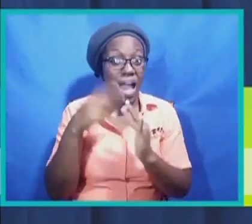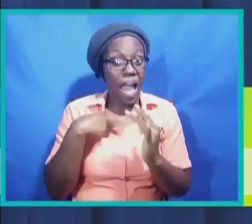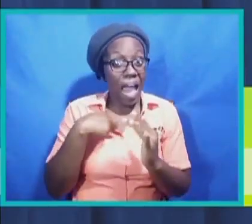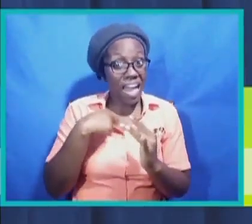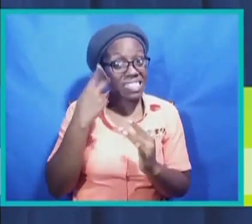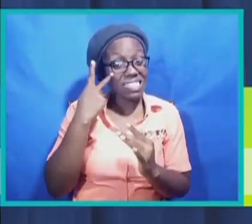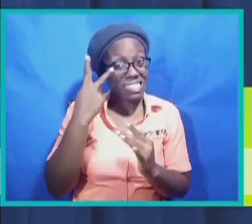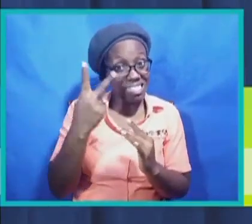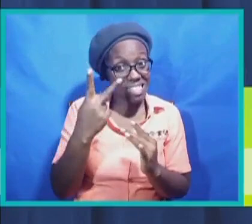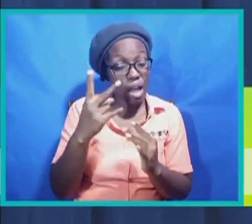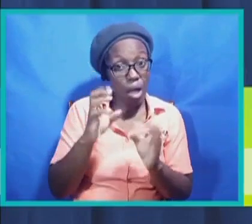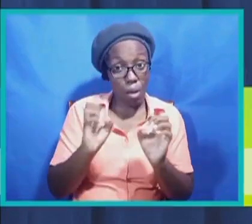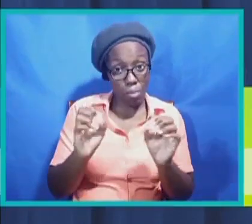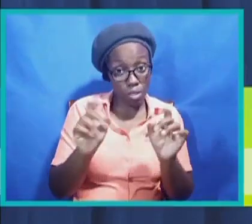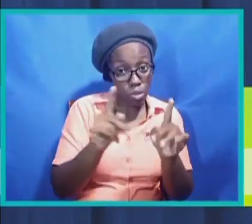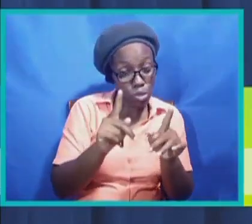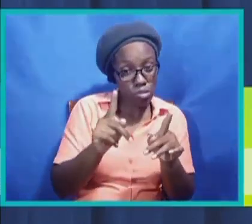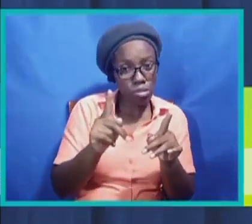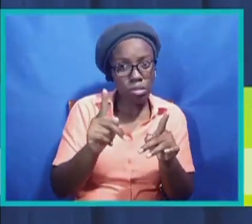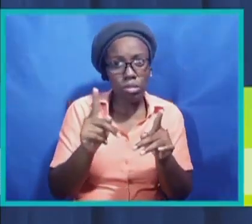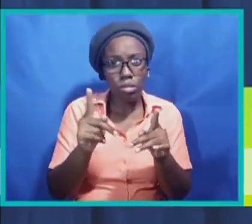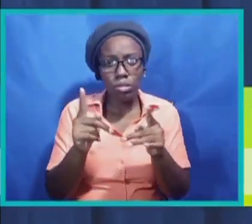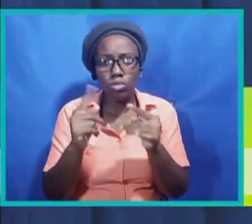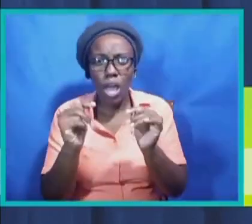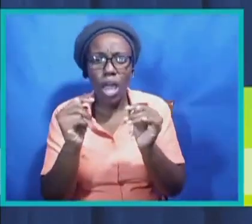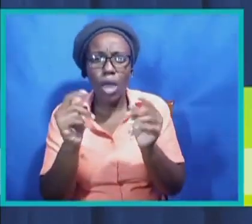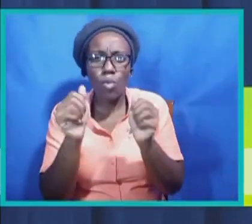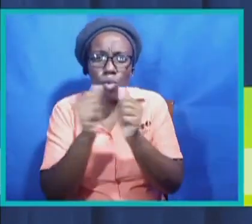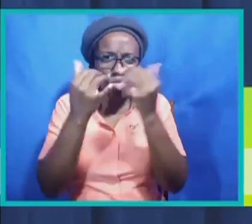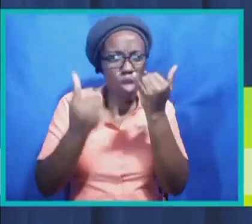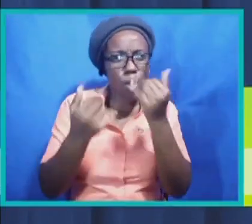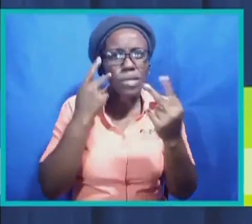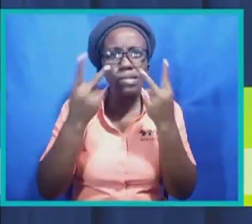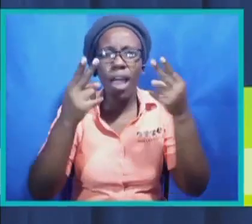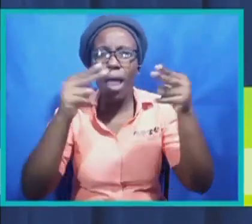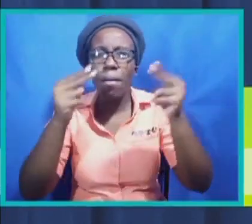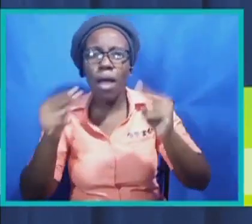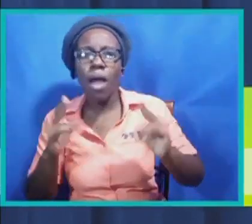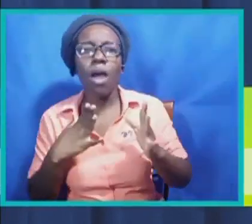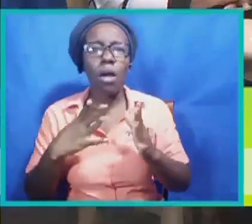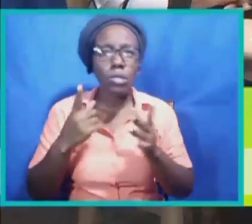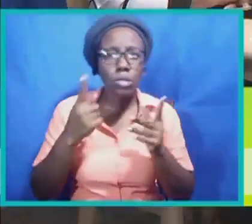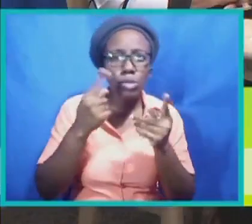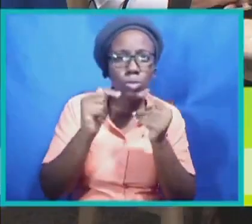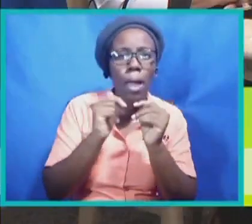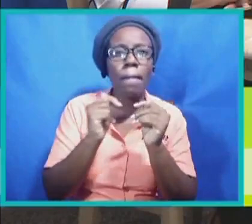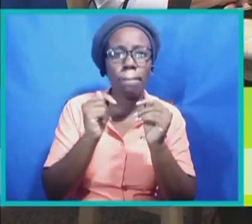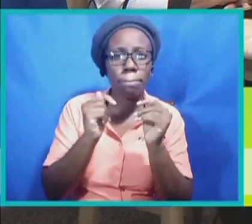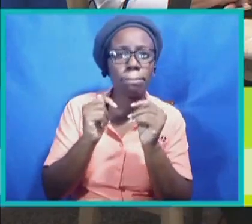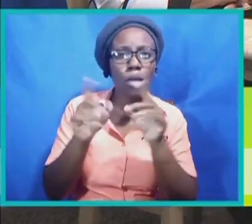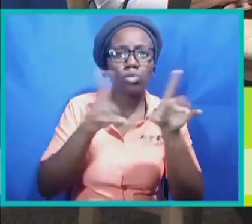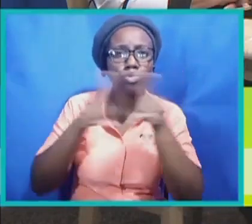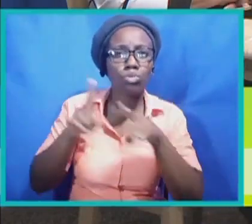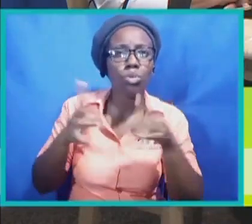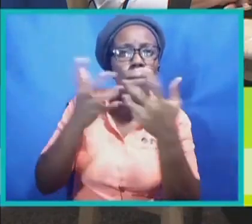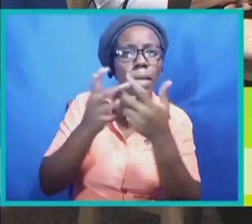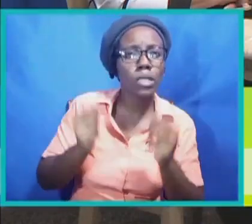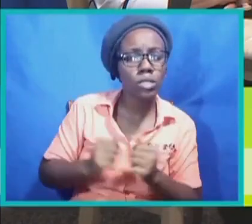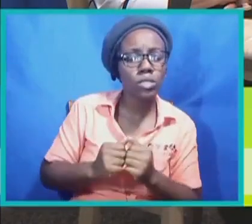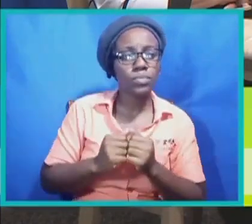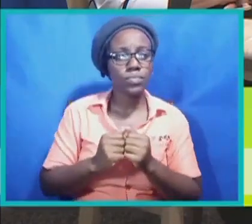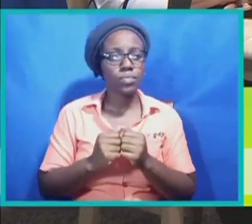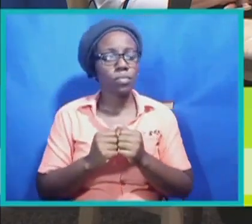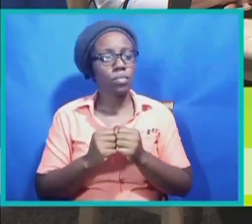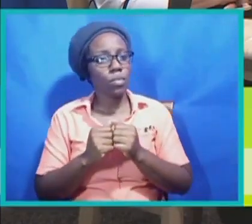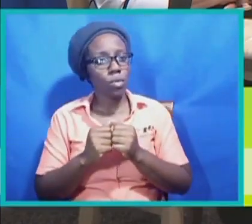with current trends and practices in education. And is that something I hear